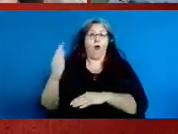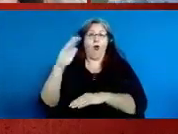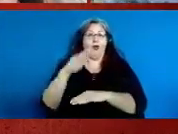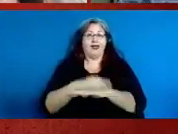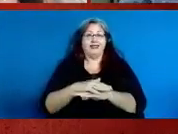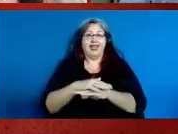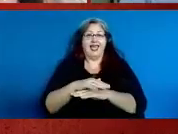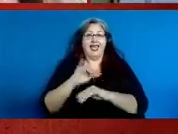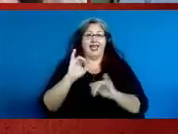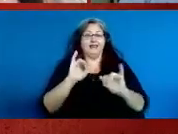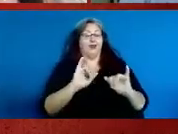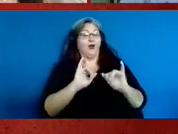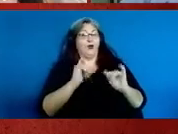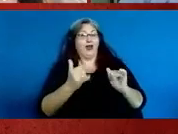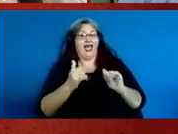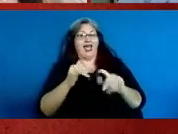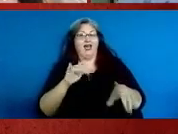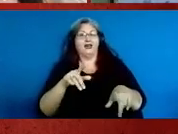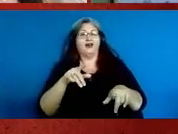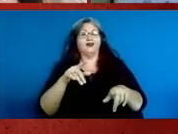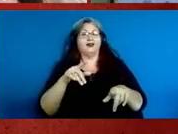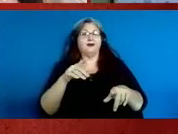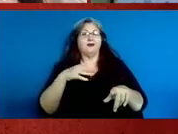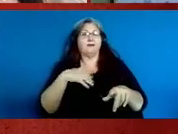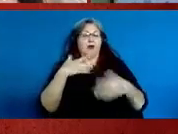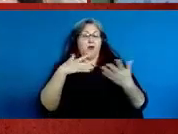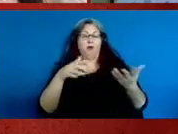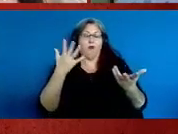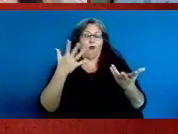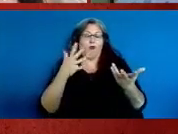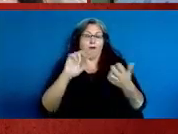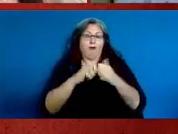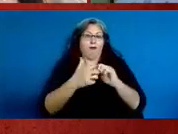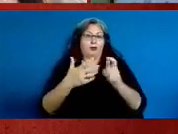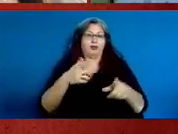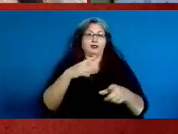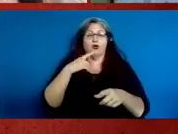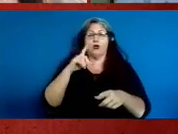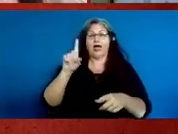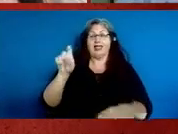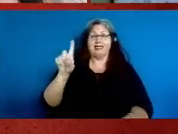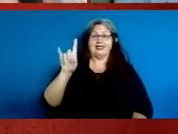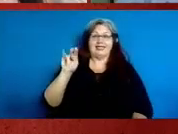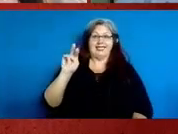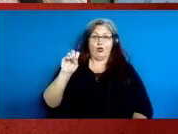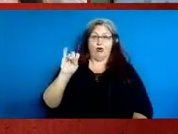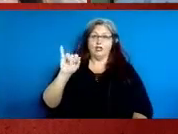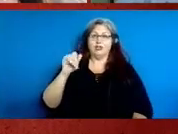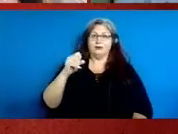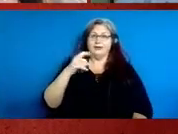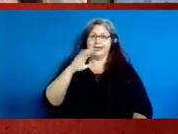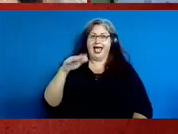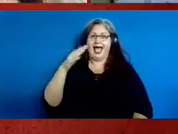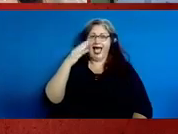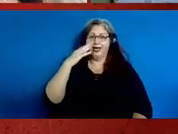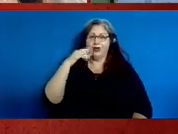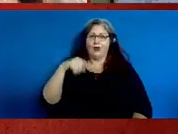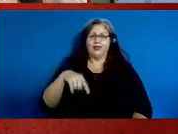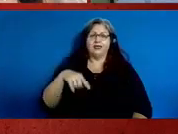Oh dear. You'll be I don't know what my problem is. So Dino, question. I know this is the Gold